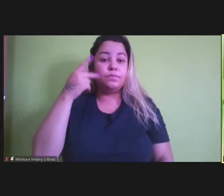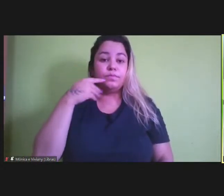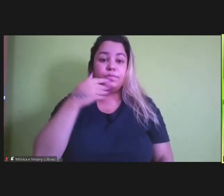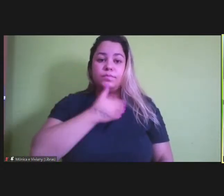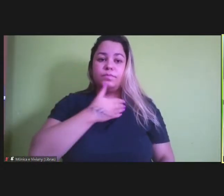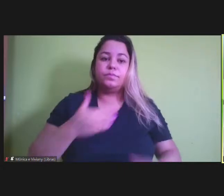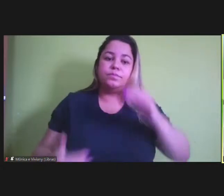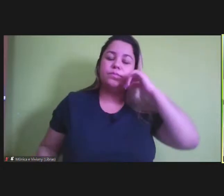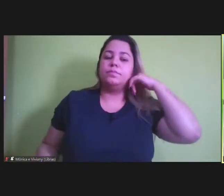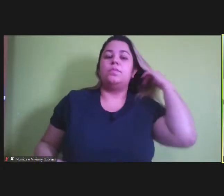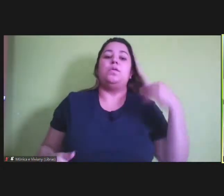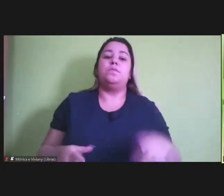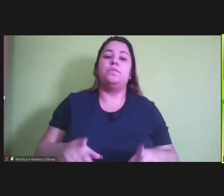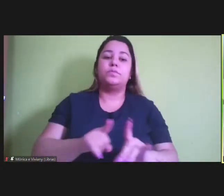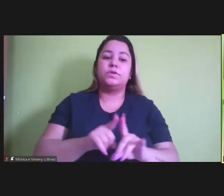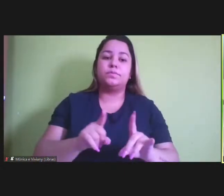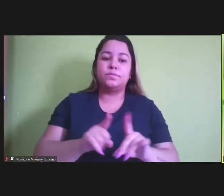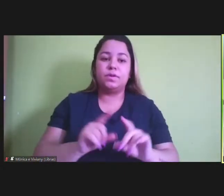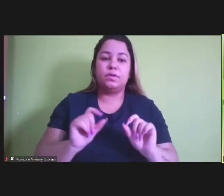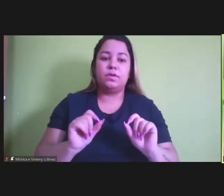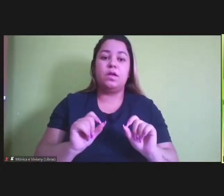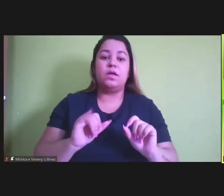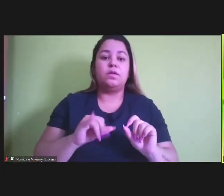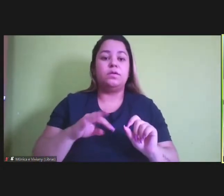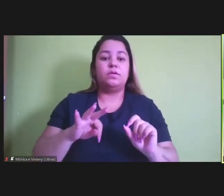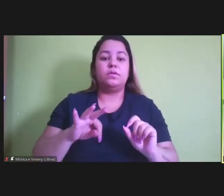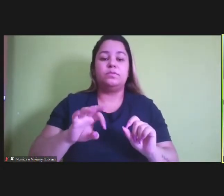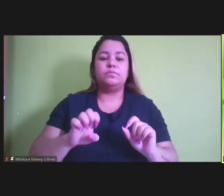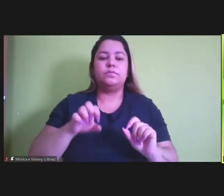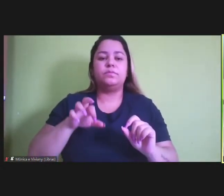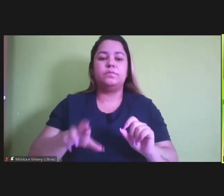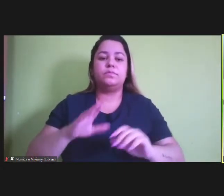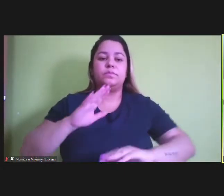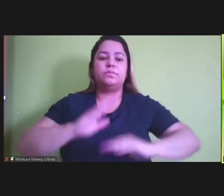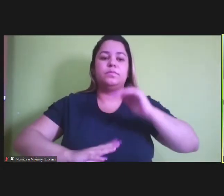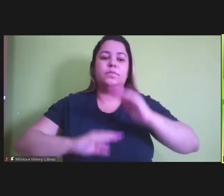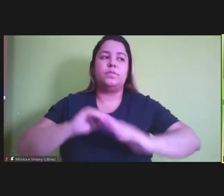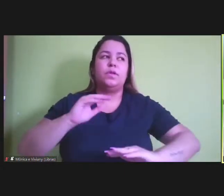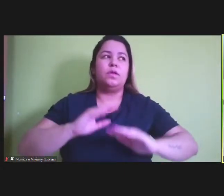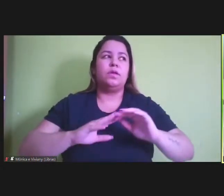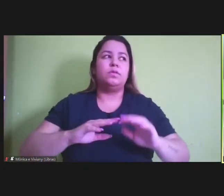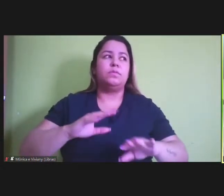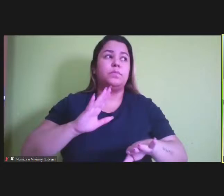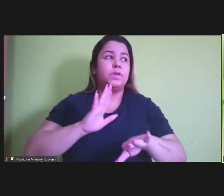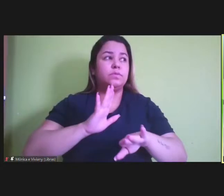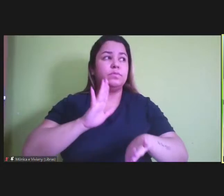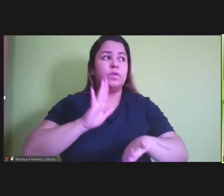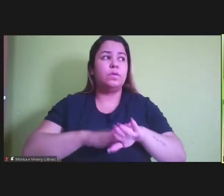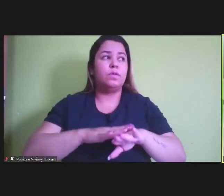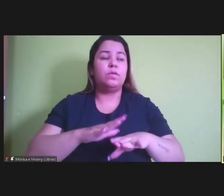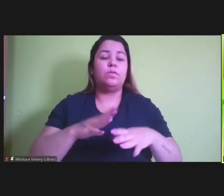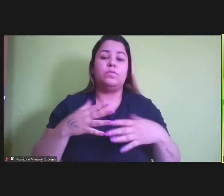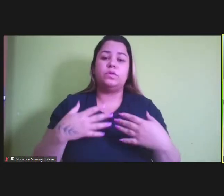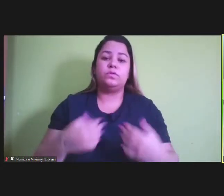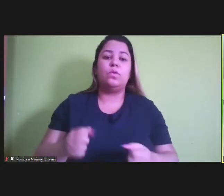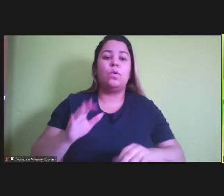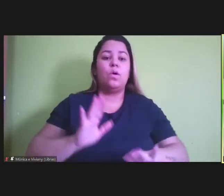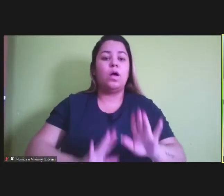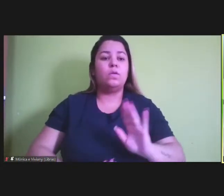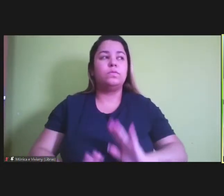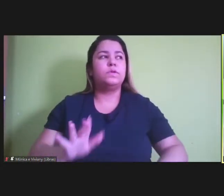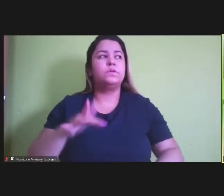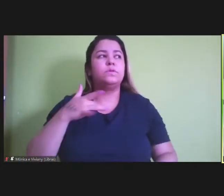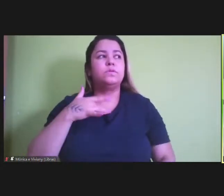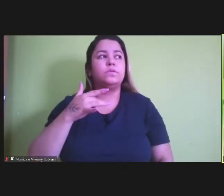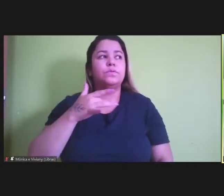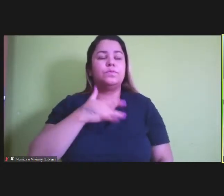would give a north to this multi-professional action so that we can meet to have a more